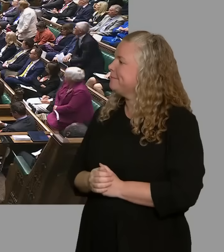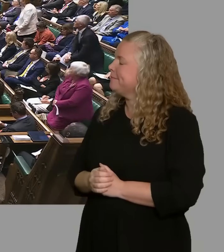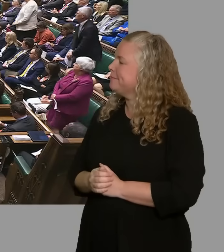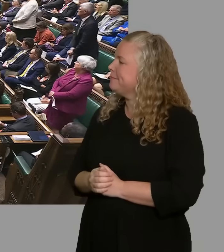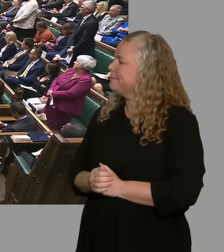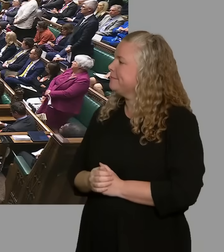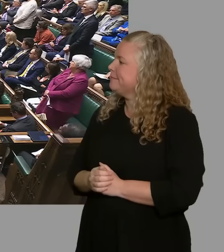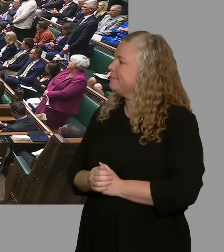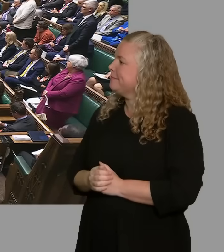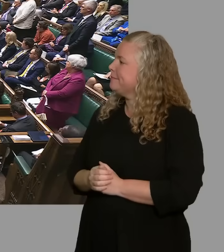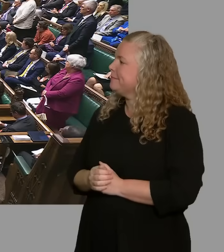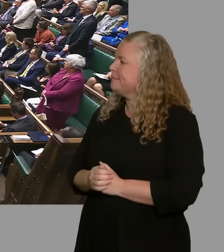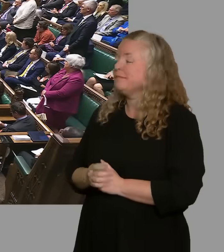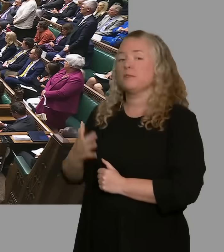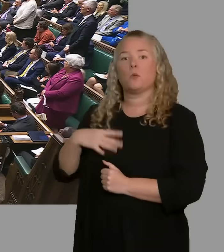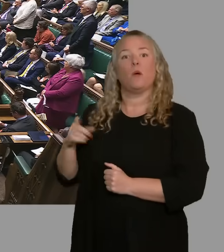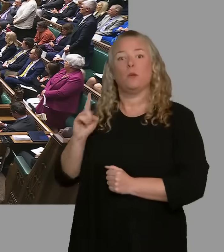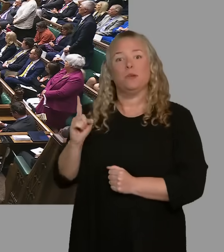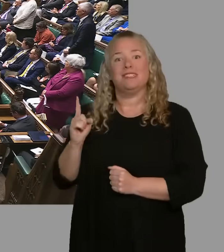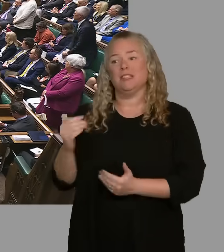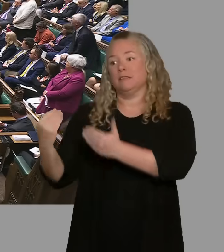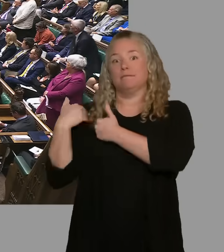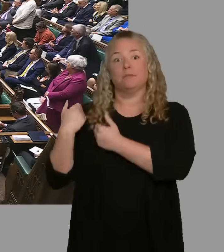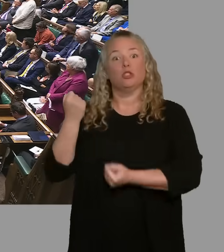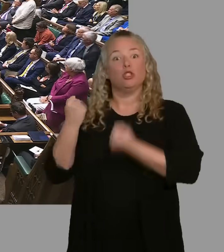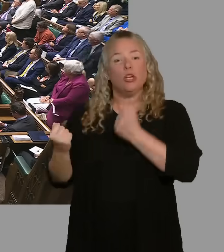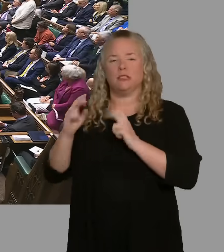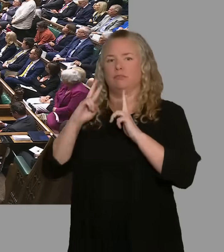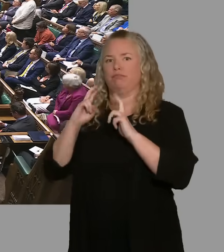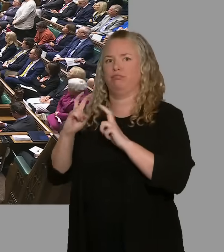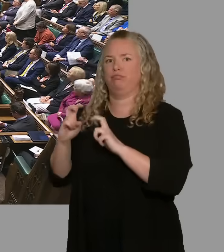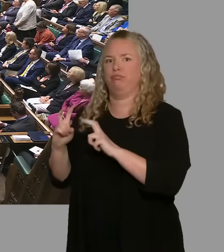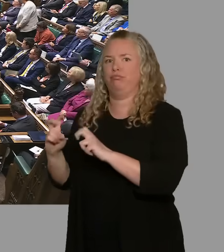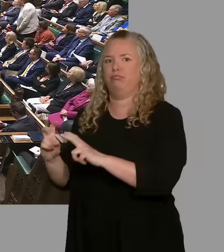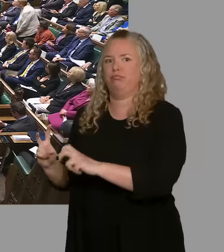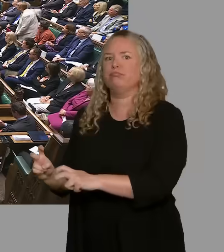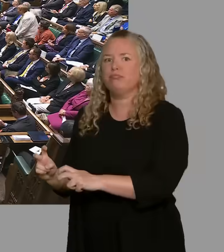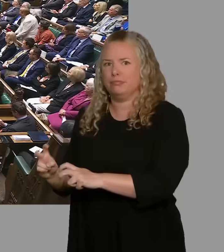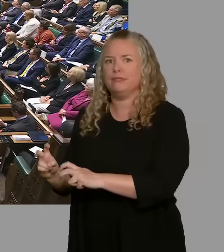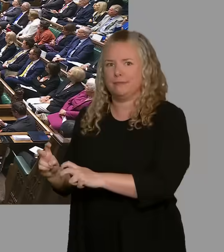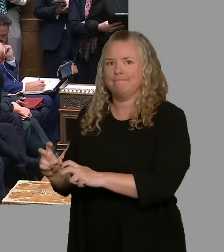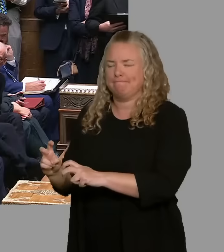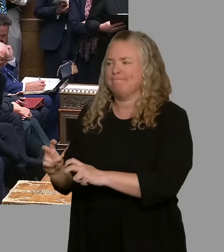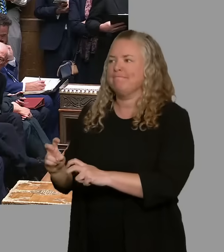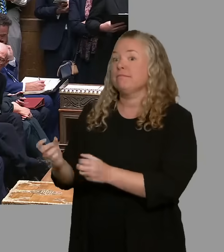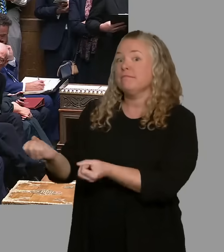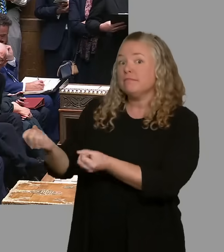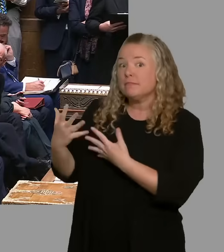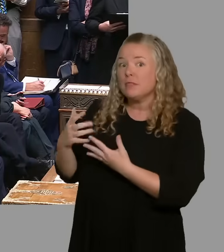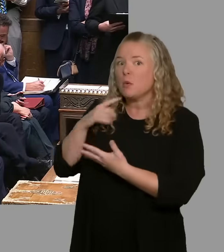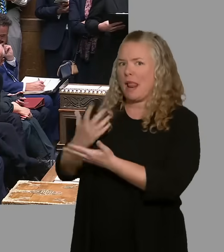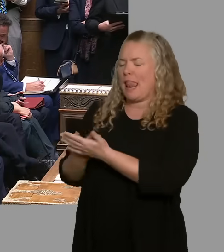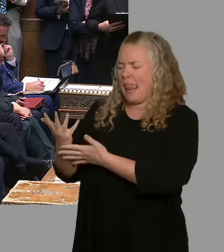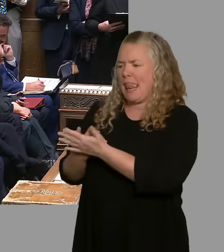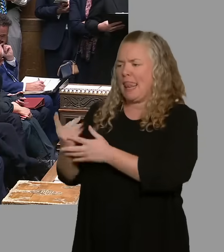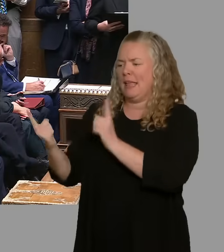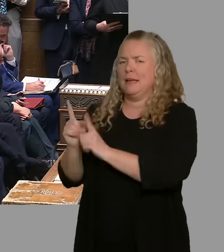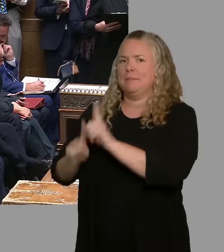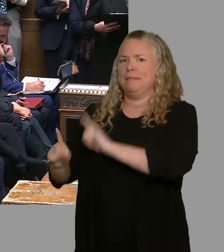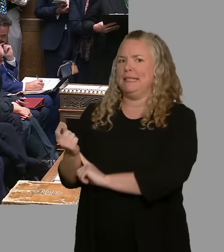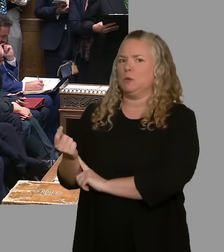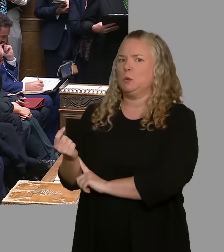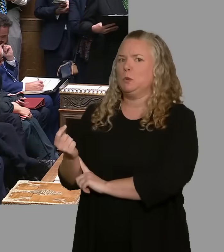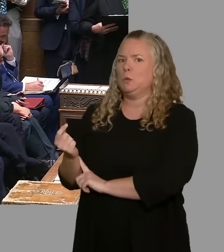Offer. Thank you, Mr. Speaker. Vaccinations were invented in Berkeley, in my constituency, 230 years ago,